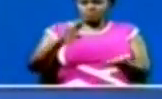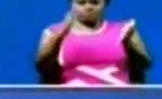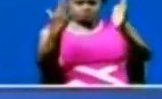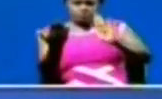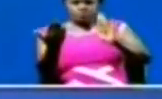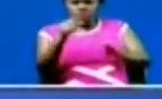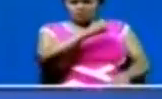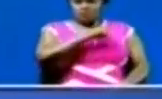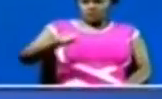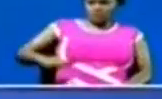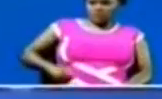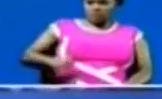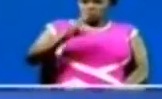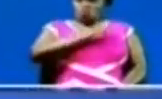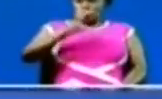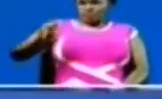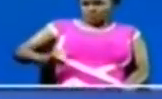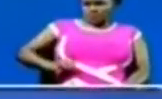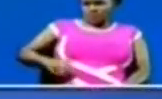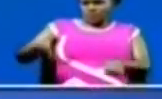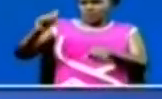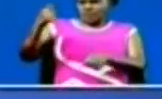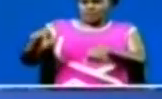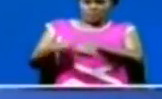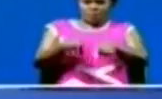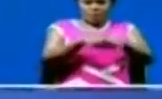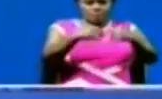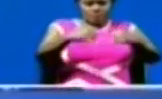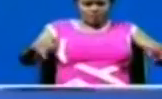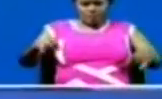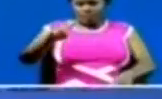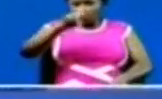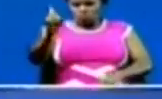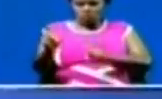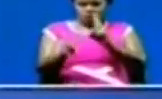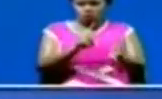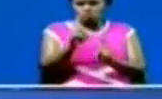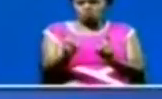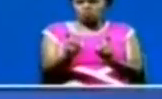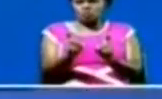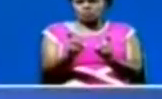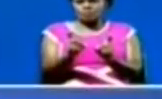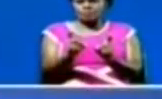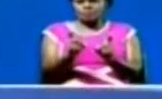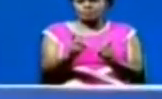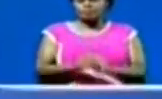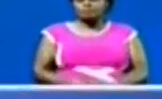appear before the Senate Energy Committee over Kenya Pipeline audit queries. Rita Tinina, KTN News.